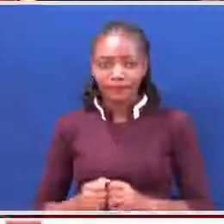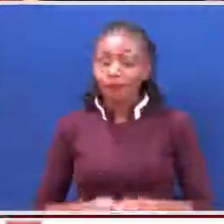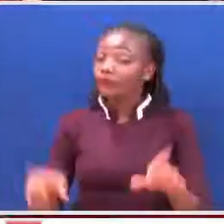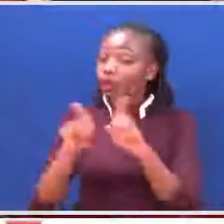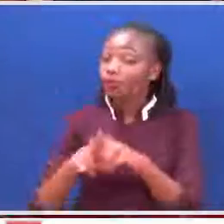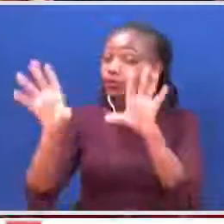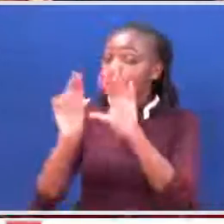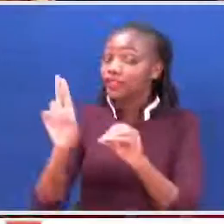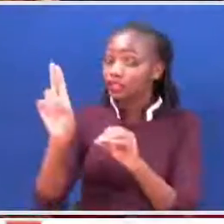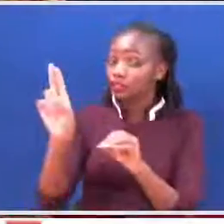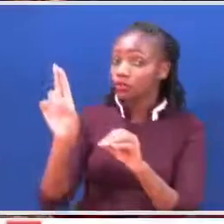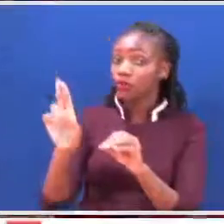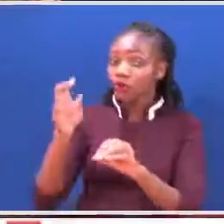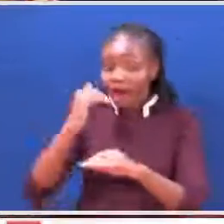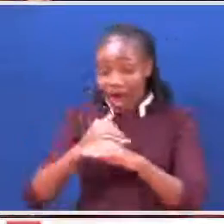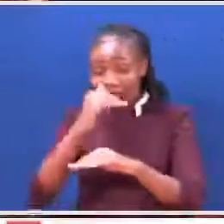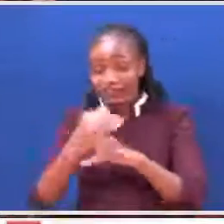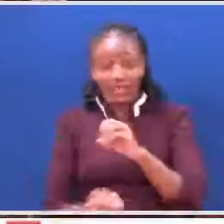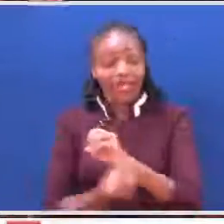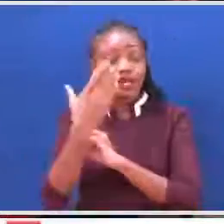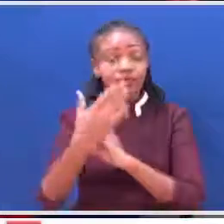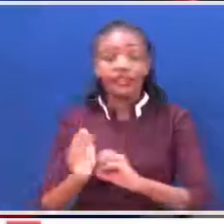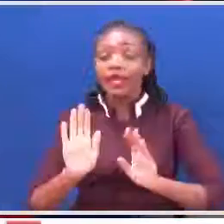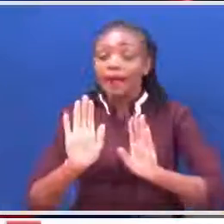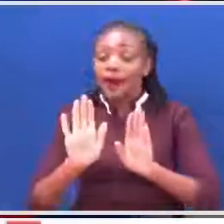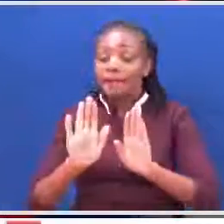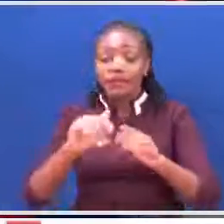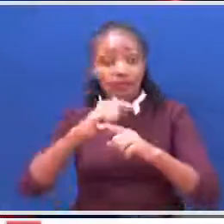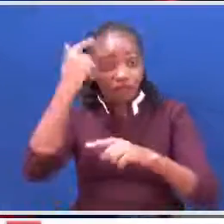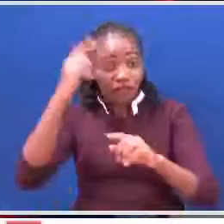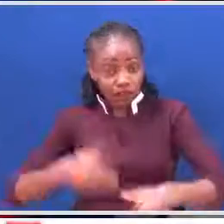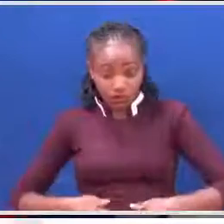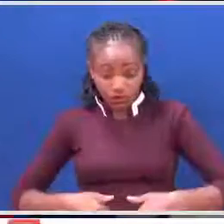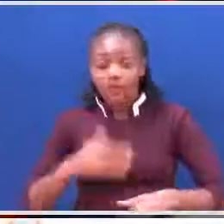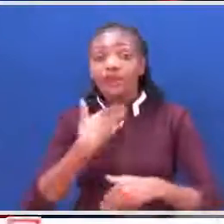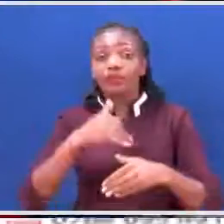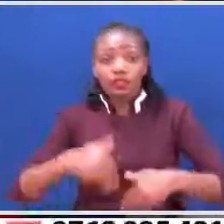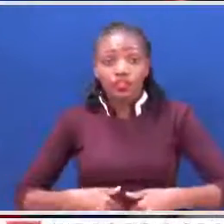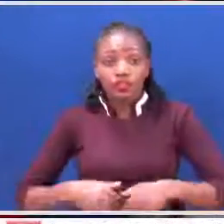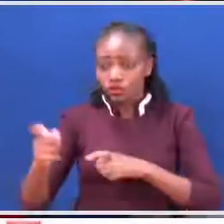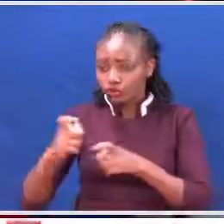President Uhuru Kenyatta, who is launching the Kenya Ni Mimi campaign, challenged the youth to take charge of